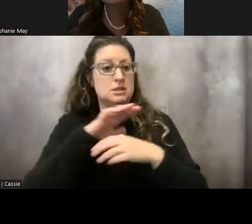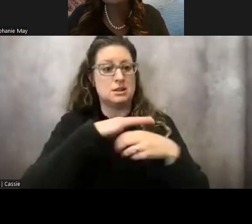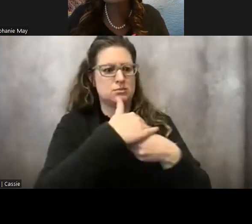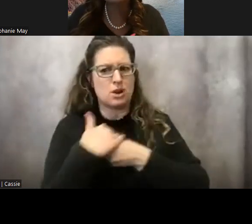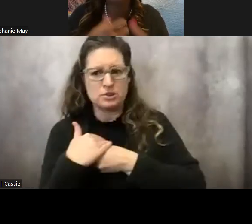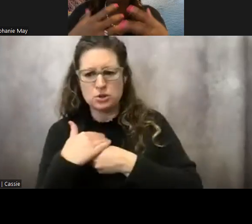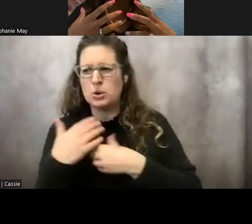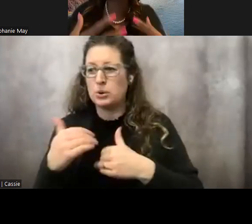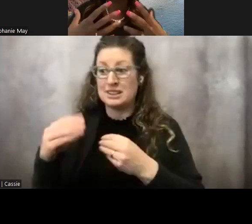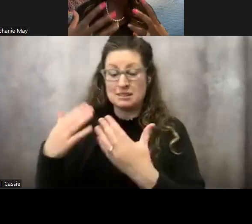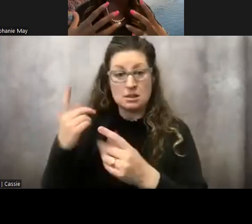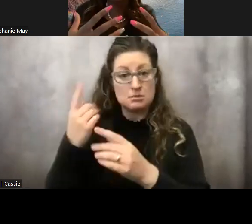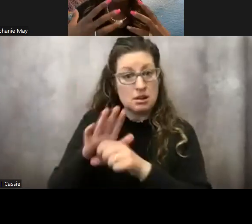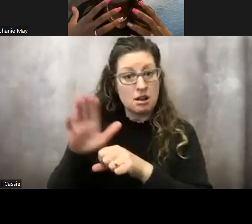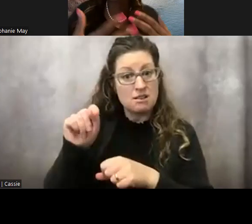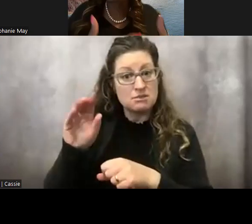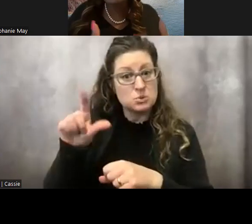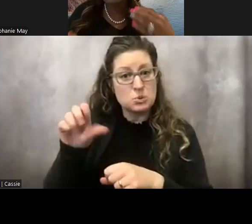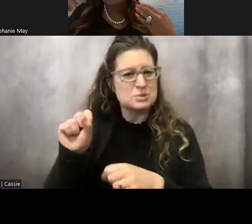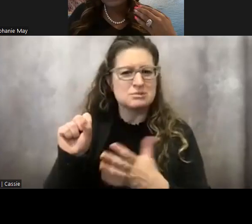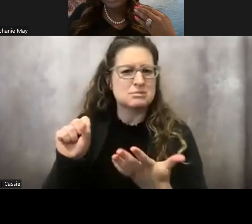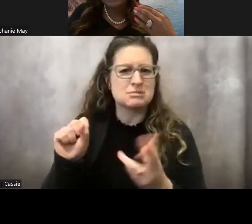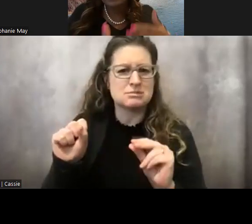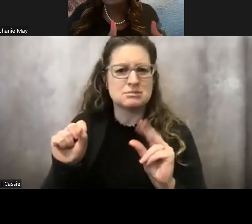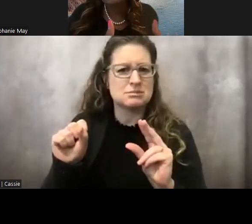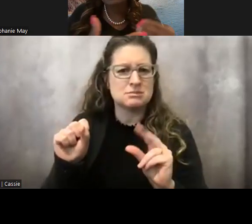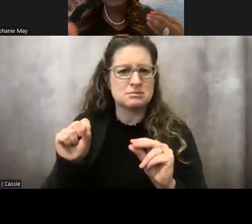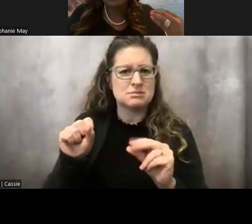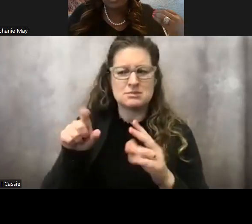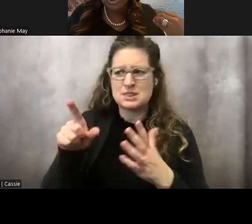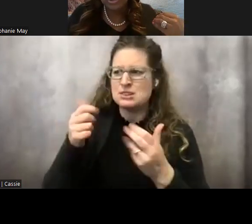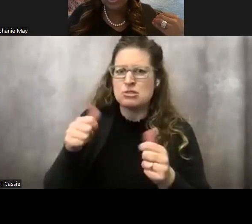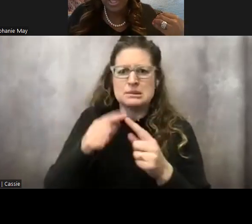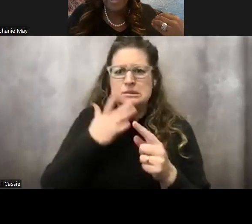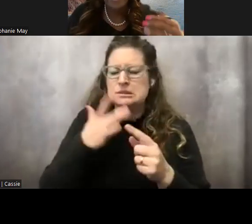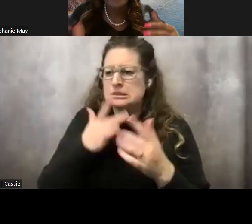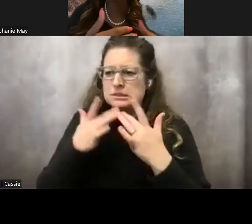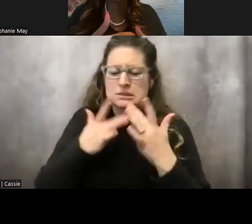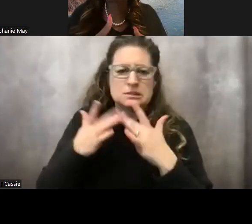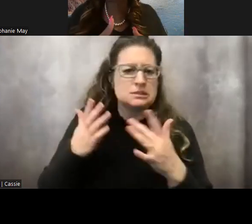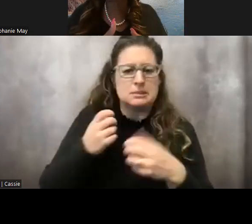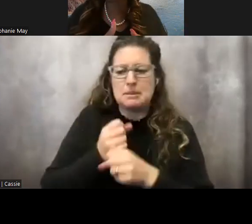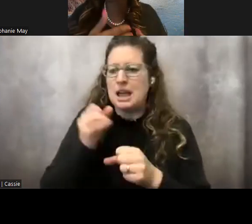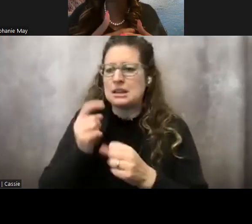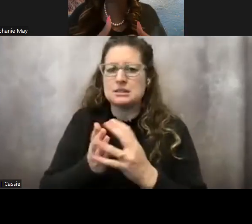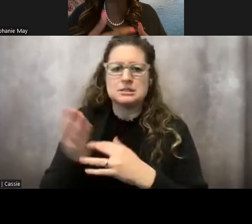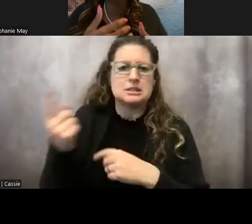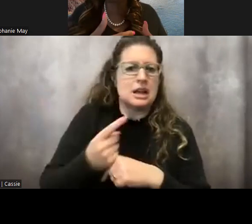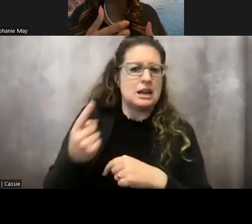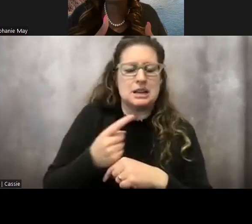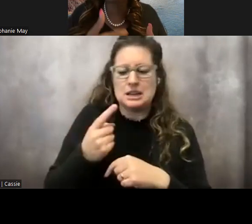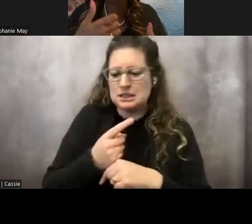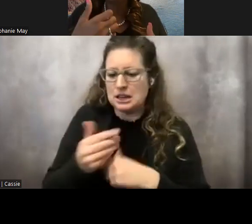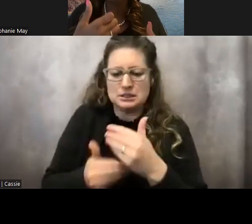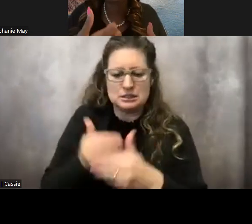they need to be able to make it through the day, let alone to make it through the year. And so in terms